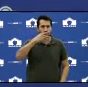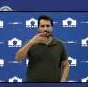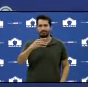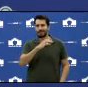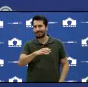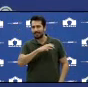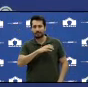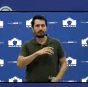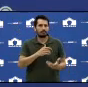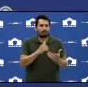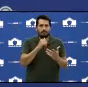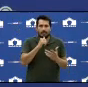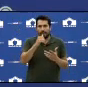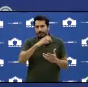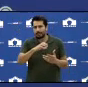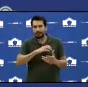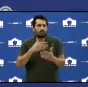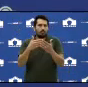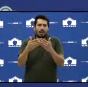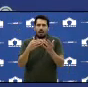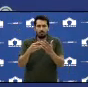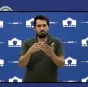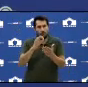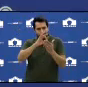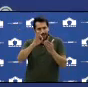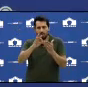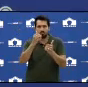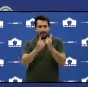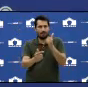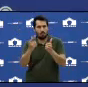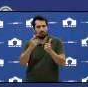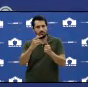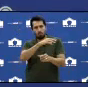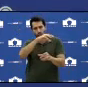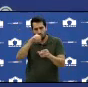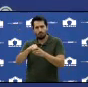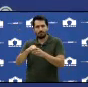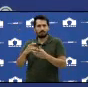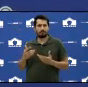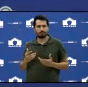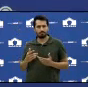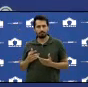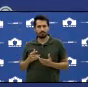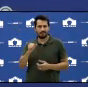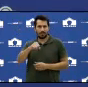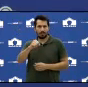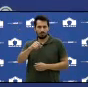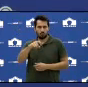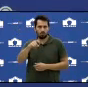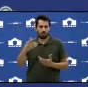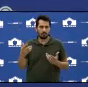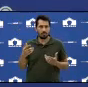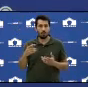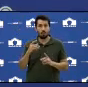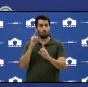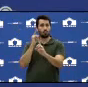should be counted, but it's hard to say that they were counted to the extent that they likely should have been. But